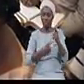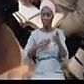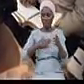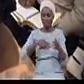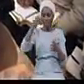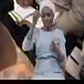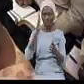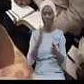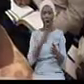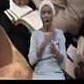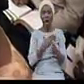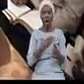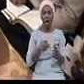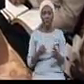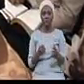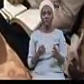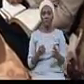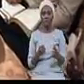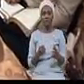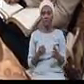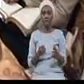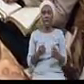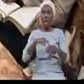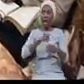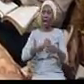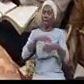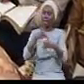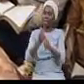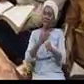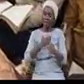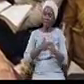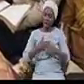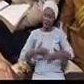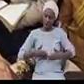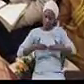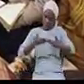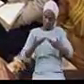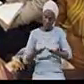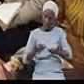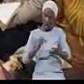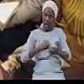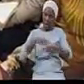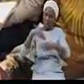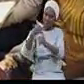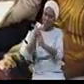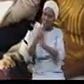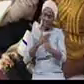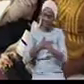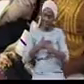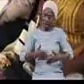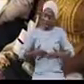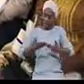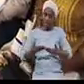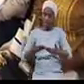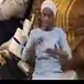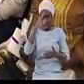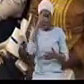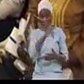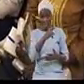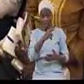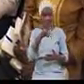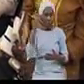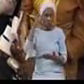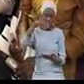and made my confession. I made my confession. He was standing identified with the